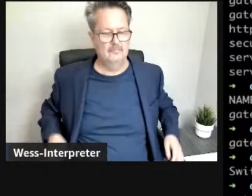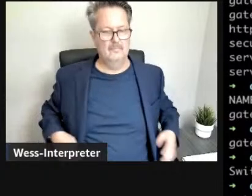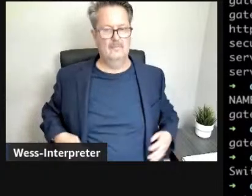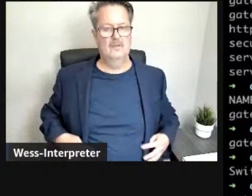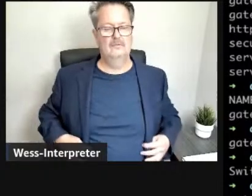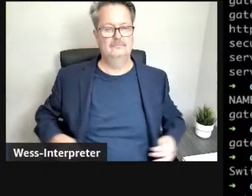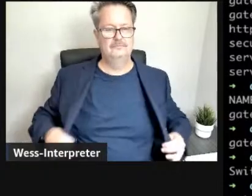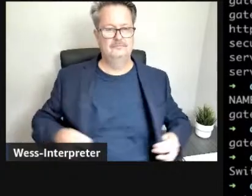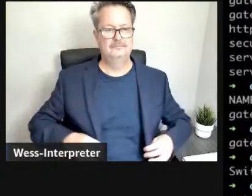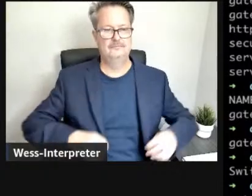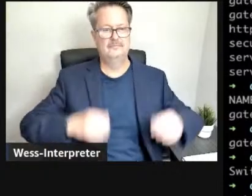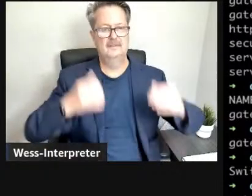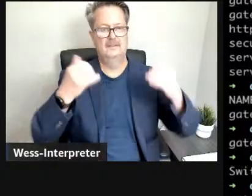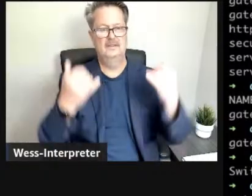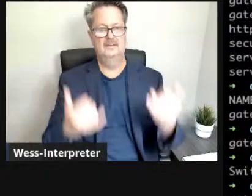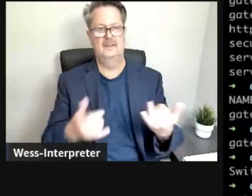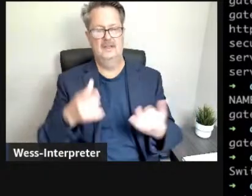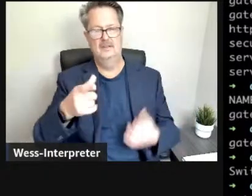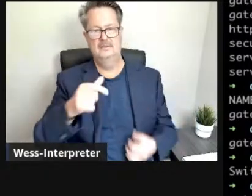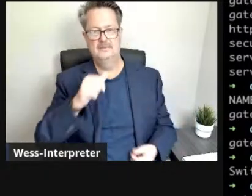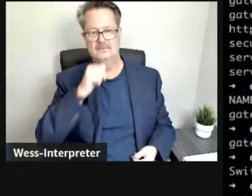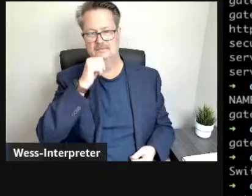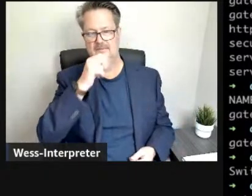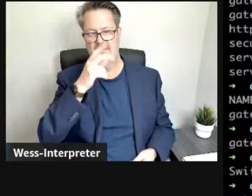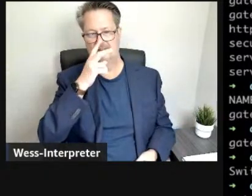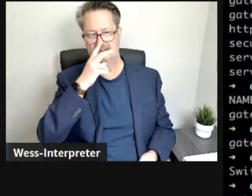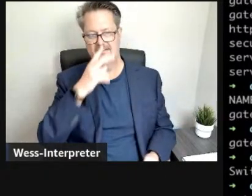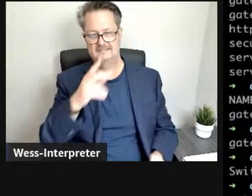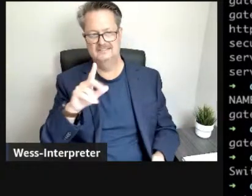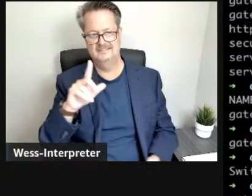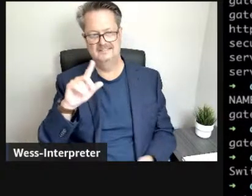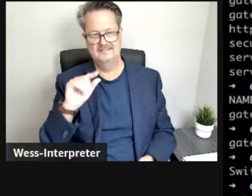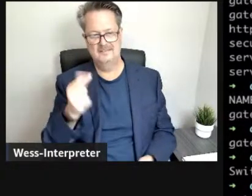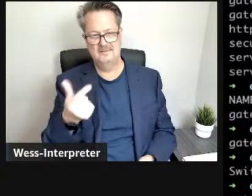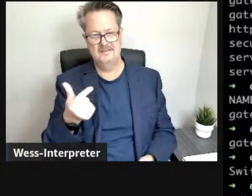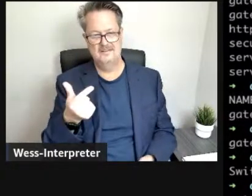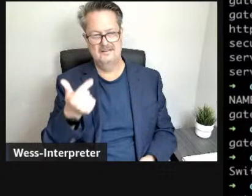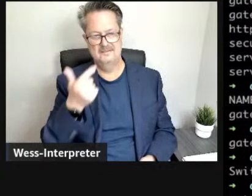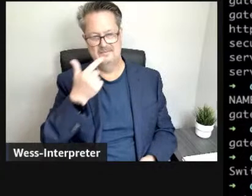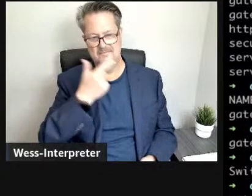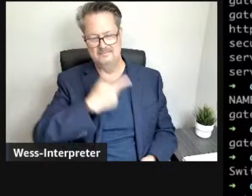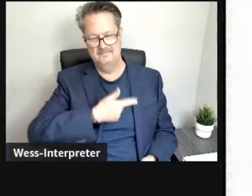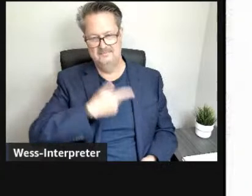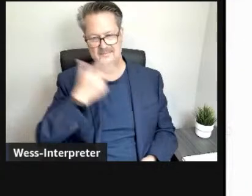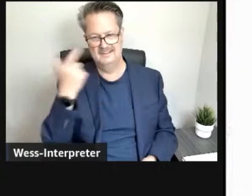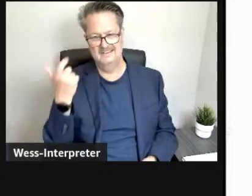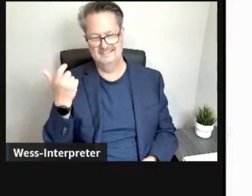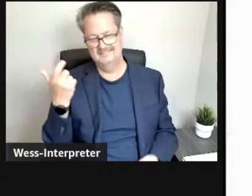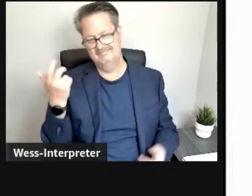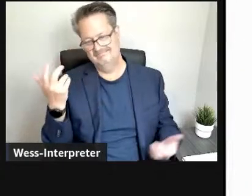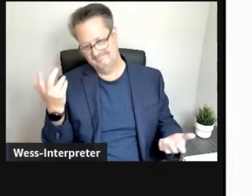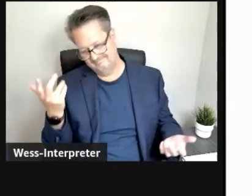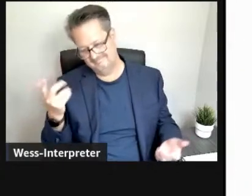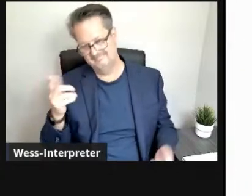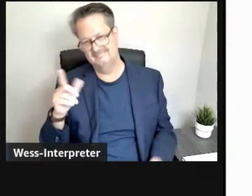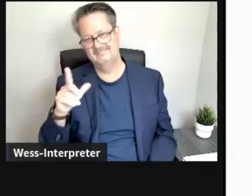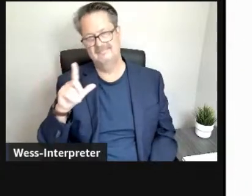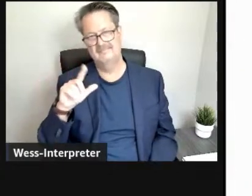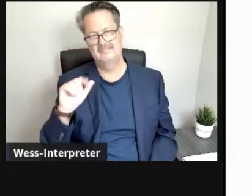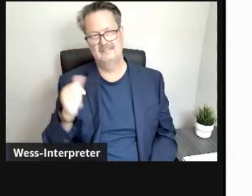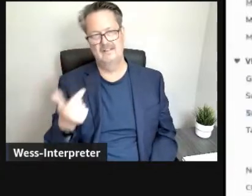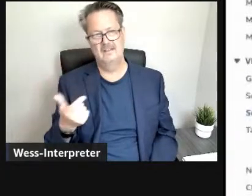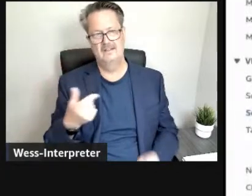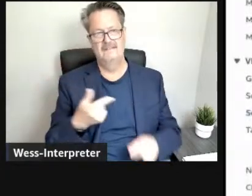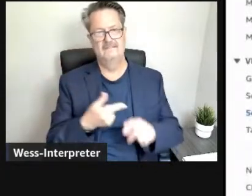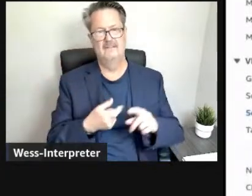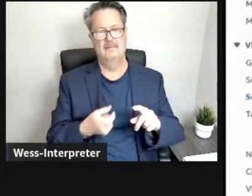Now you're not seeing logs because actually, those logs are only from the first